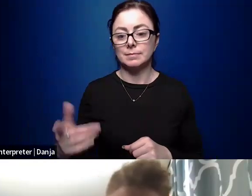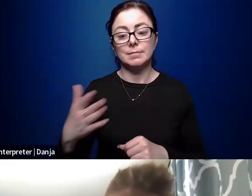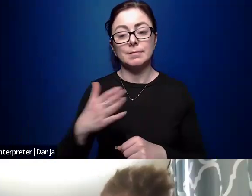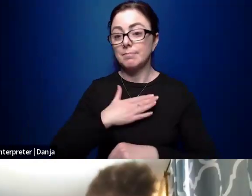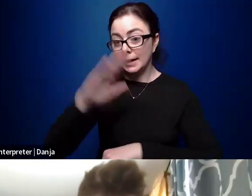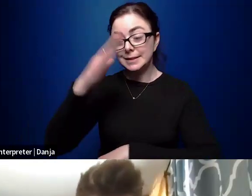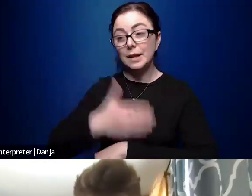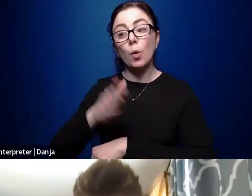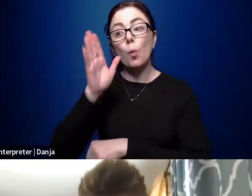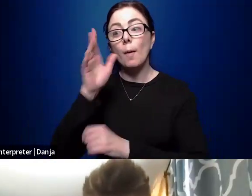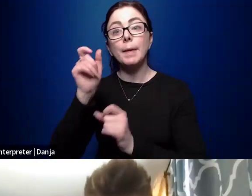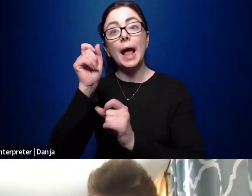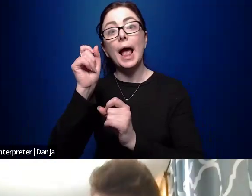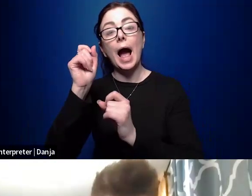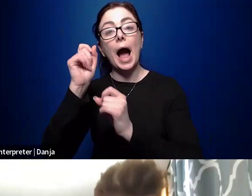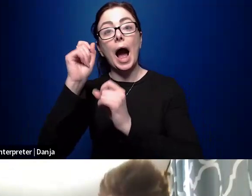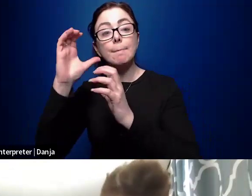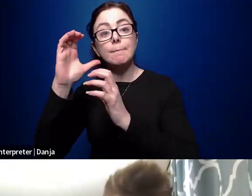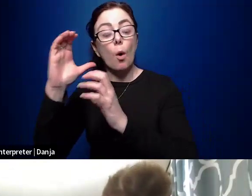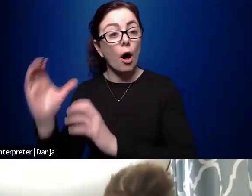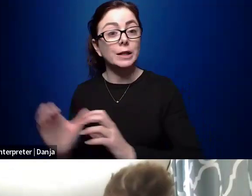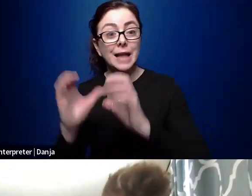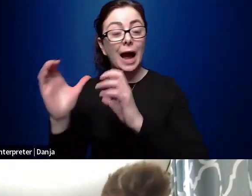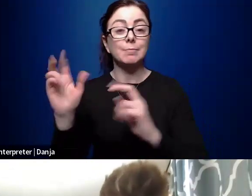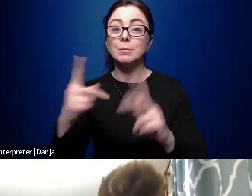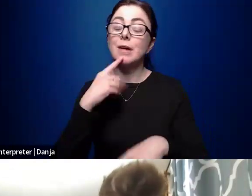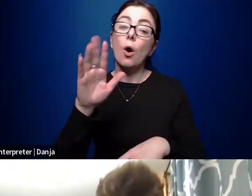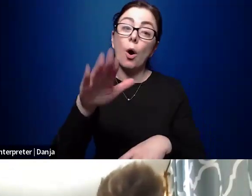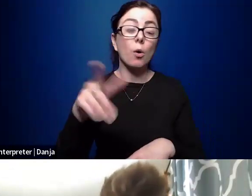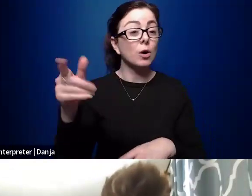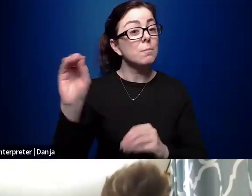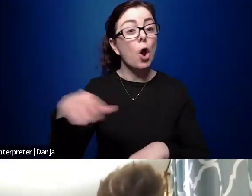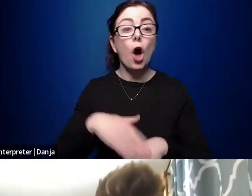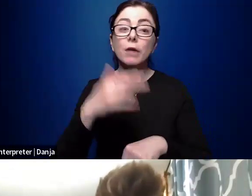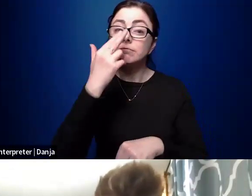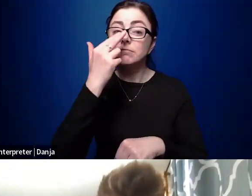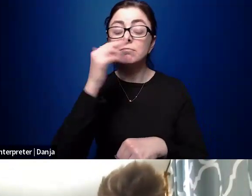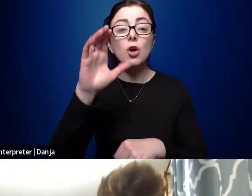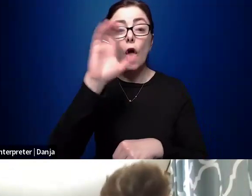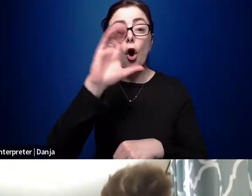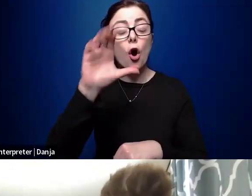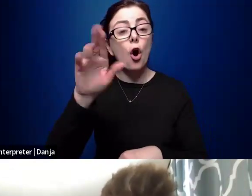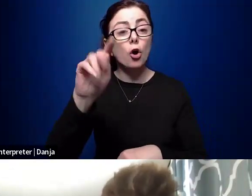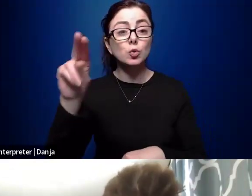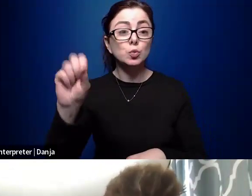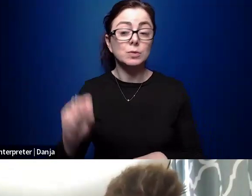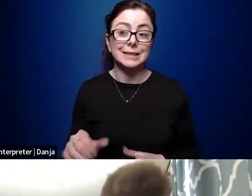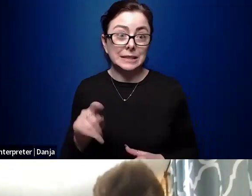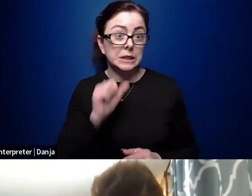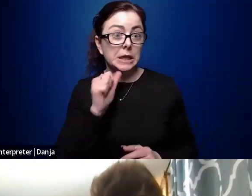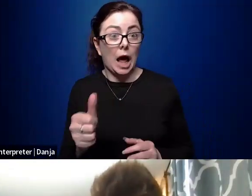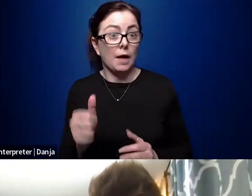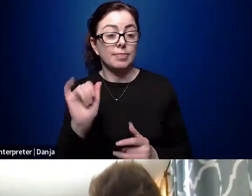and they're like, "Oh, just put on cartoons," and I'm like, "It's not like that. It's not just No. put on cartoons and lay out on the couch."